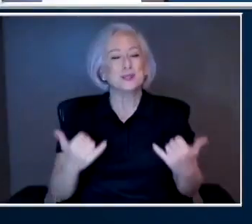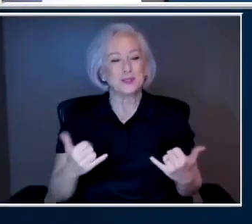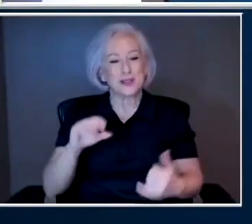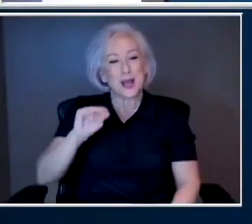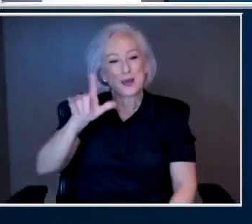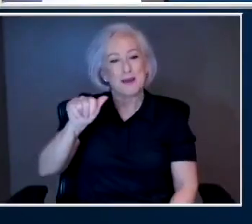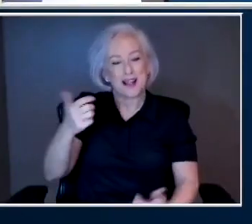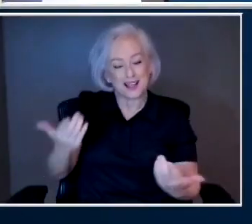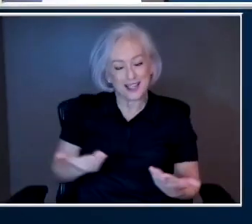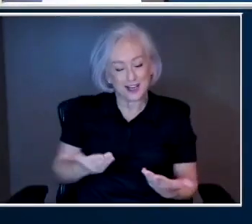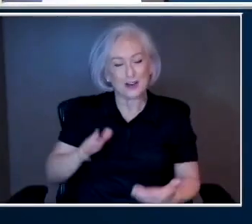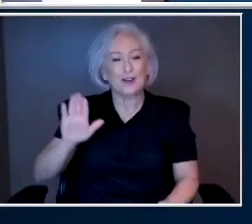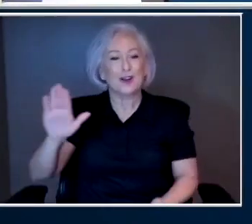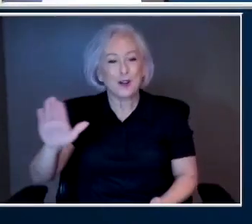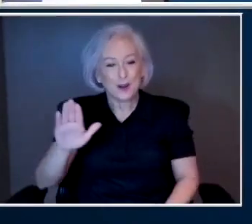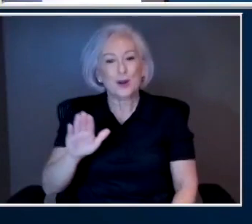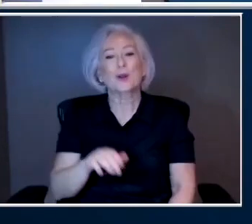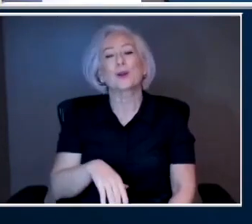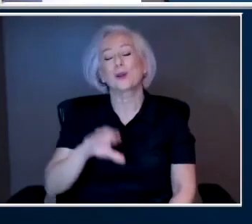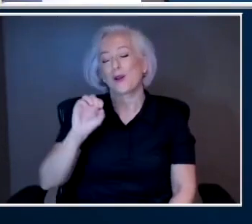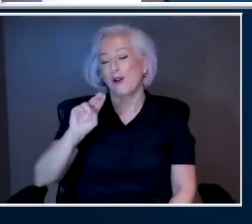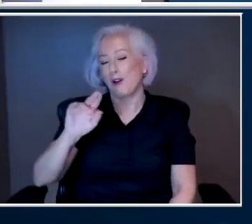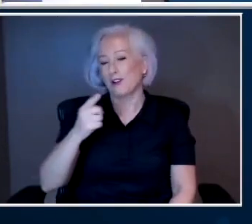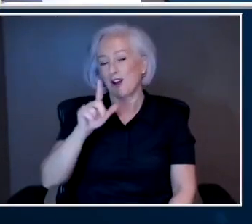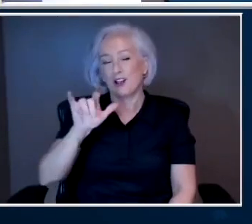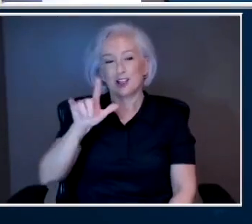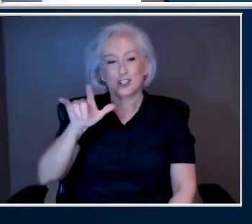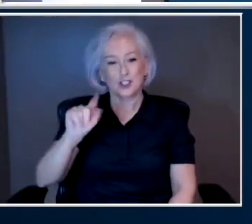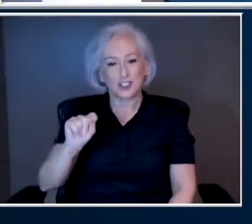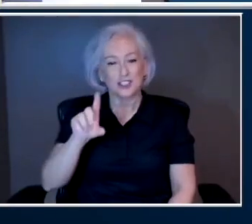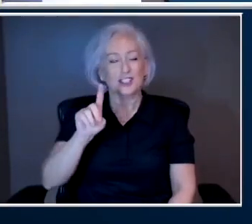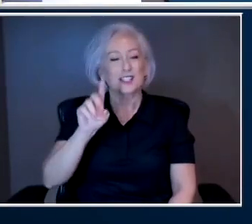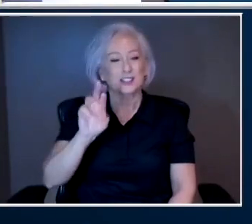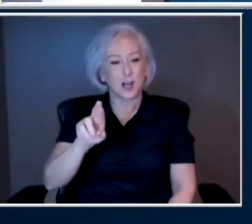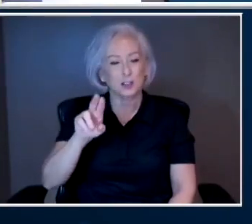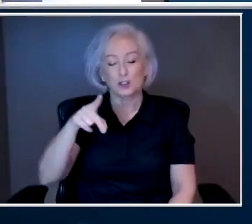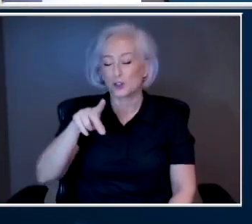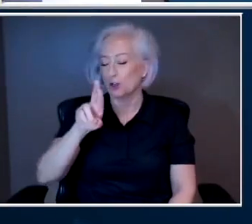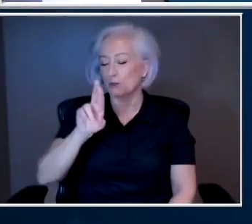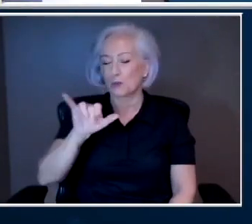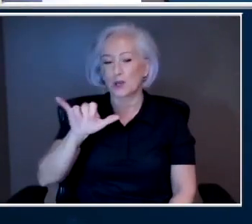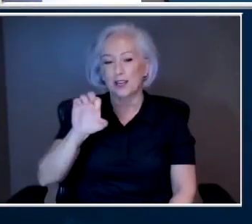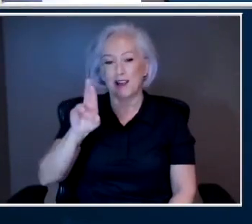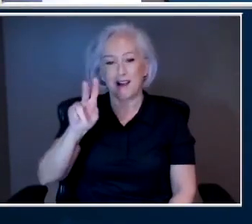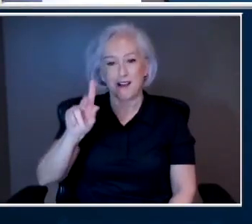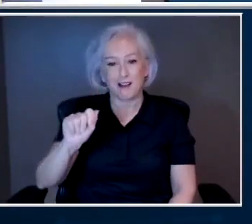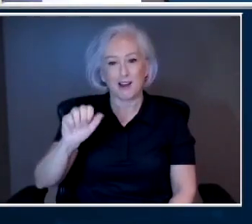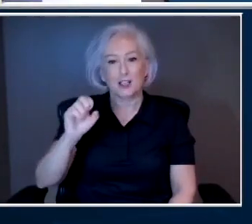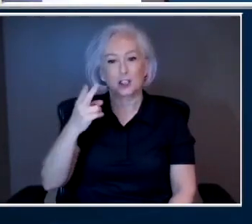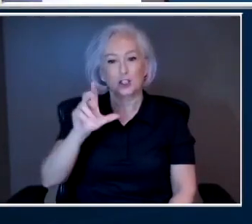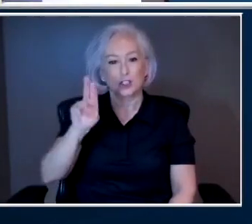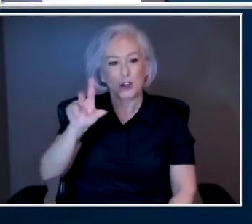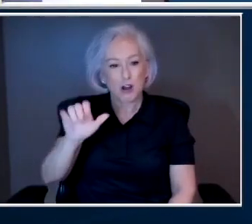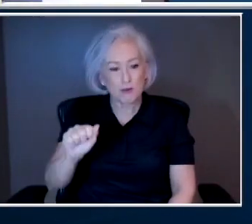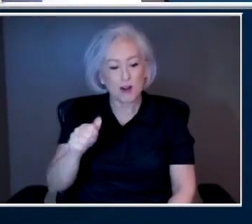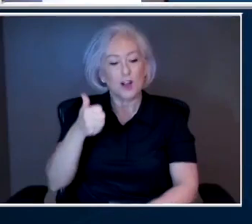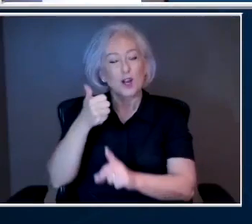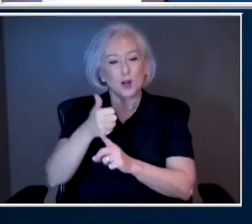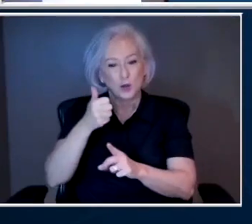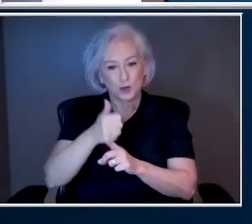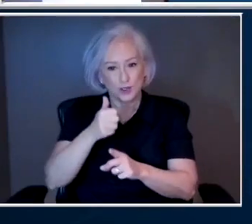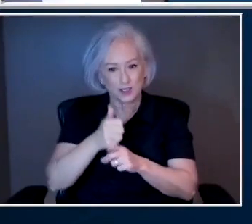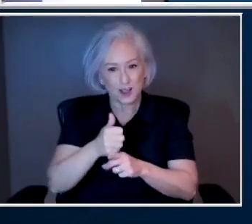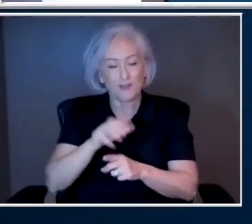and breast cancer specialist, Dr. Priyanka Sharma. She is also the program leader for the Drug Discovery, Delivery, and